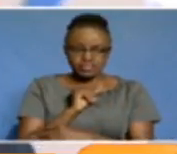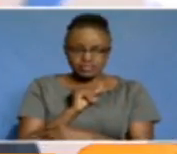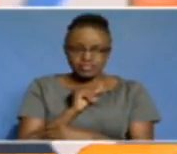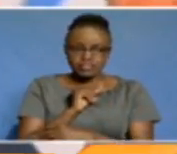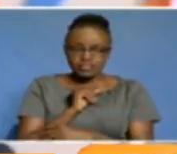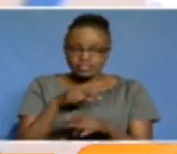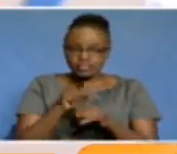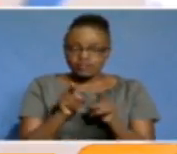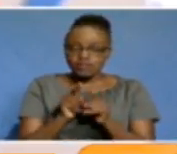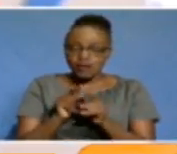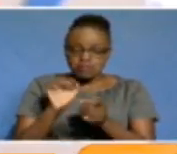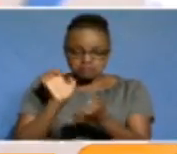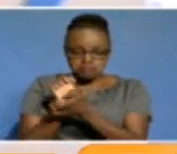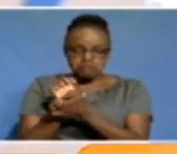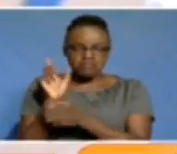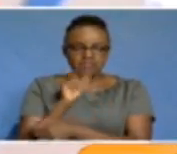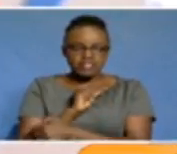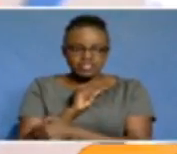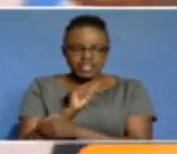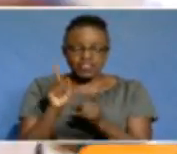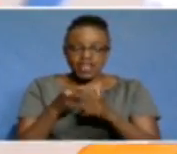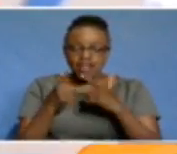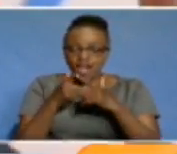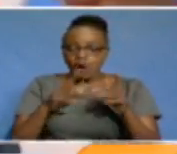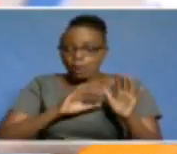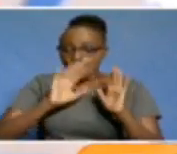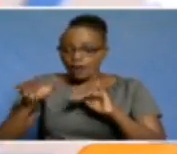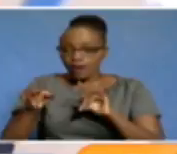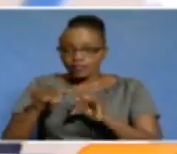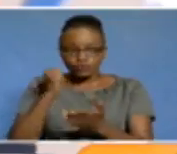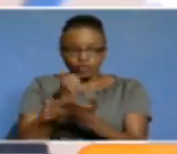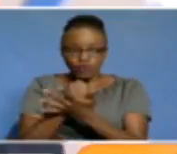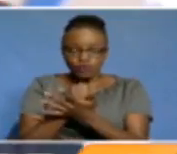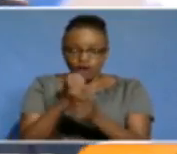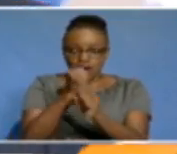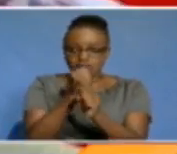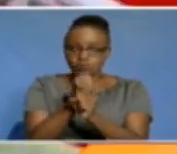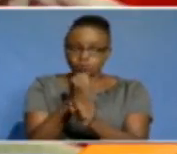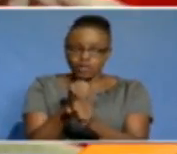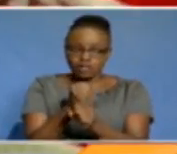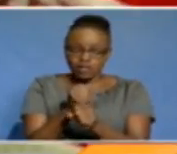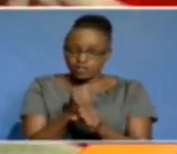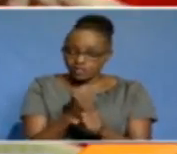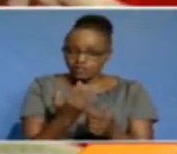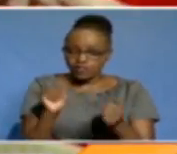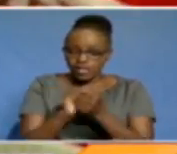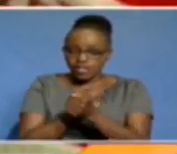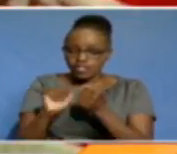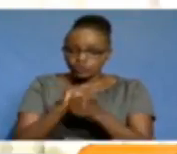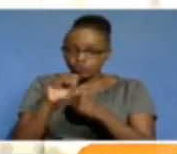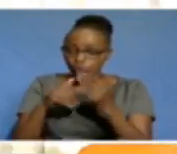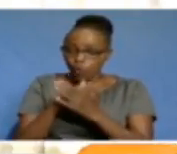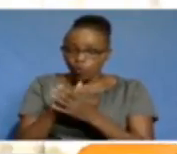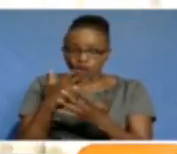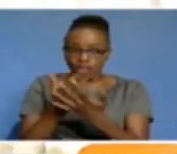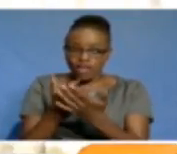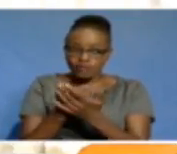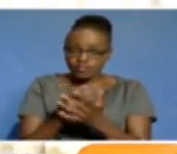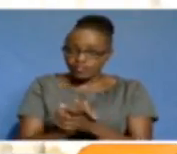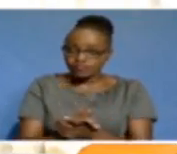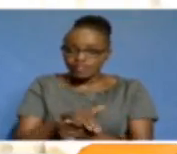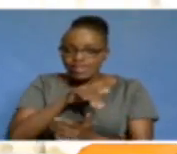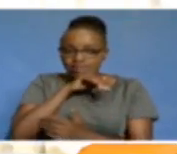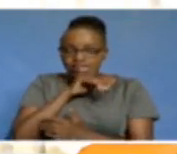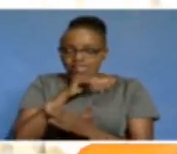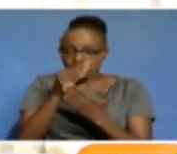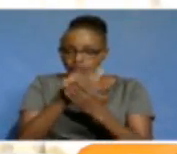and he's been prosecuted. Is allowed to go back to the office and work and destroy all the evidence. Raila's statement